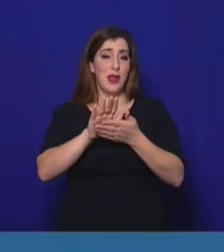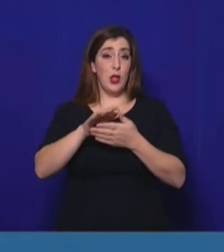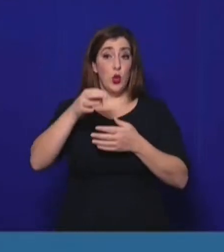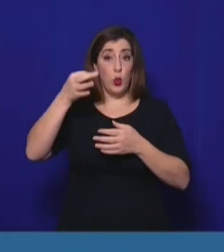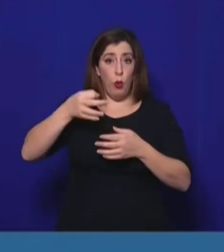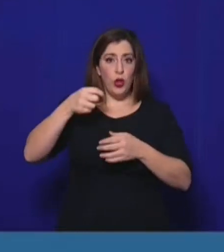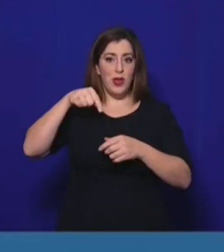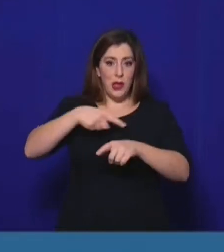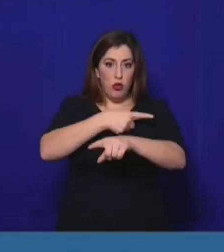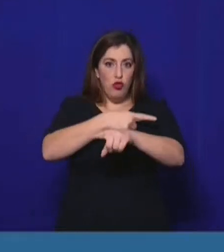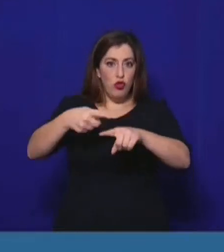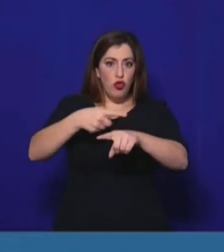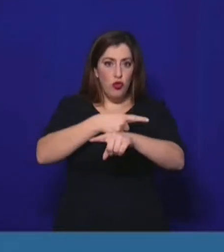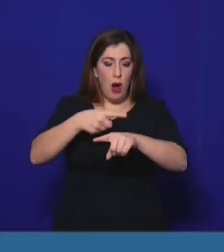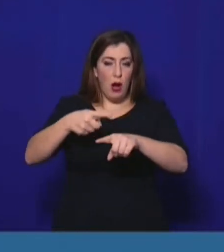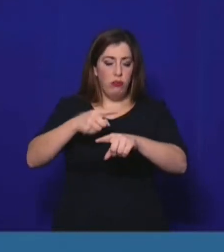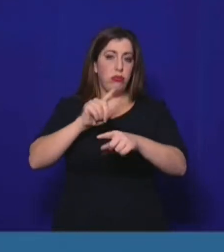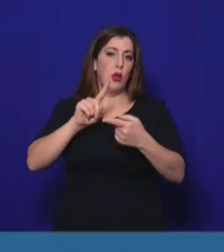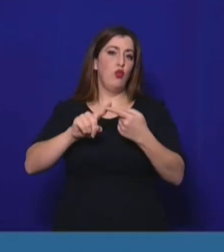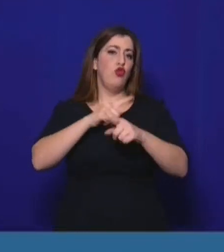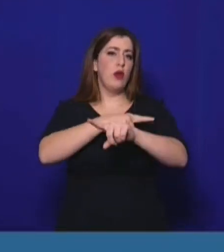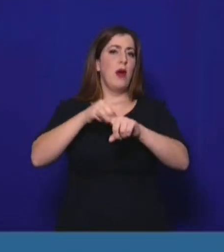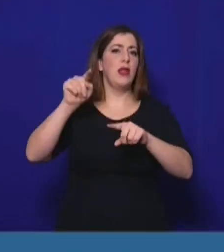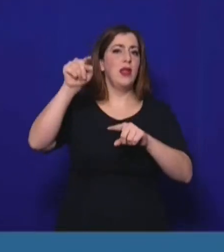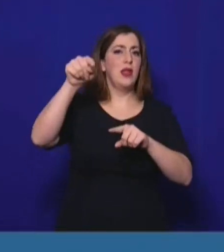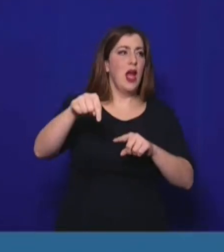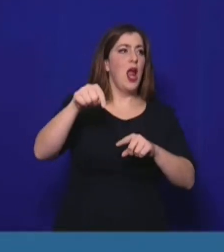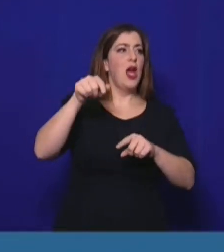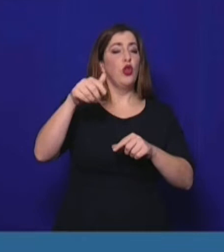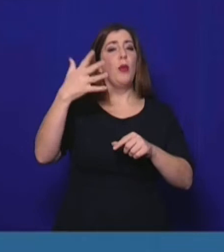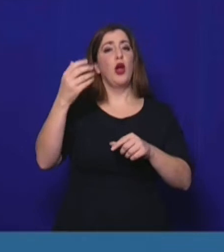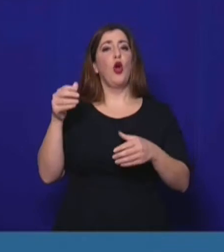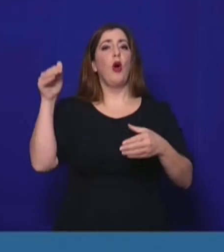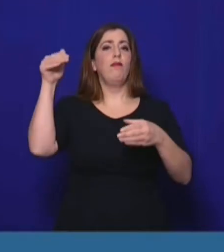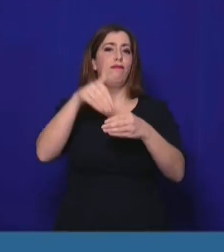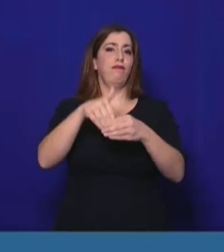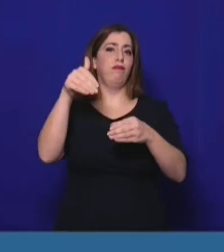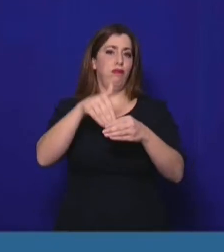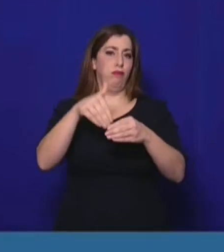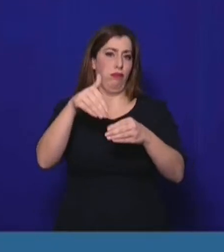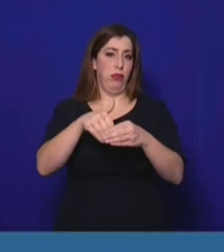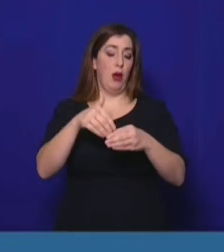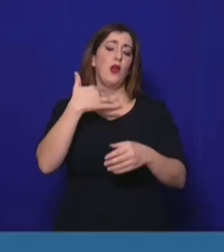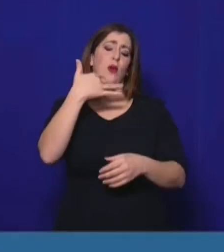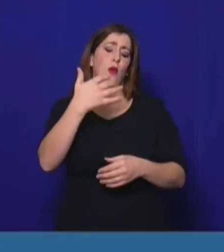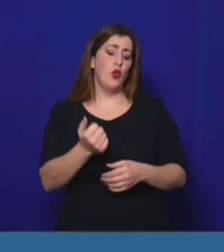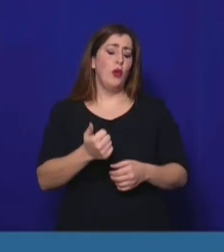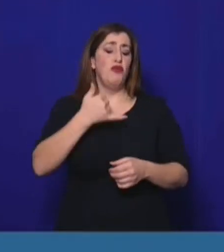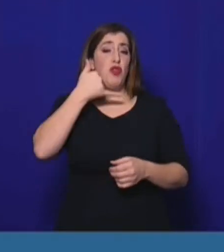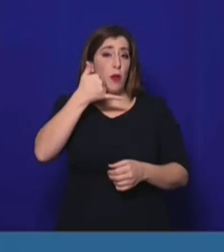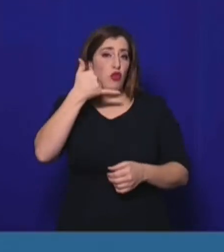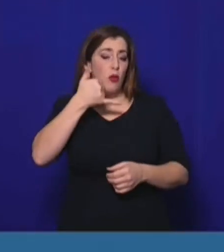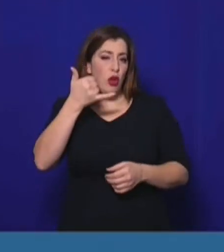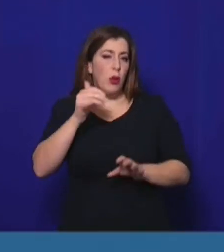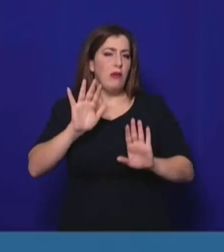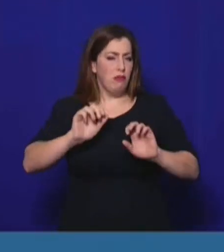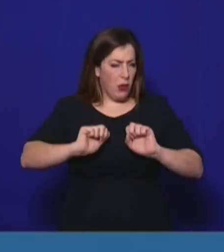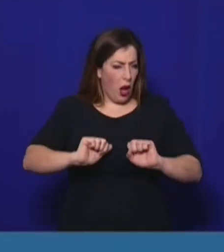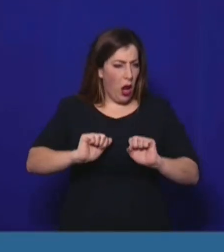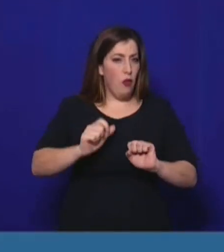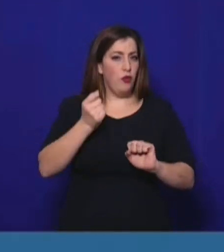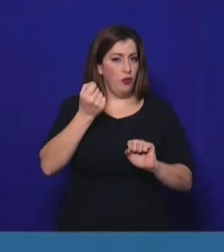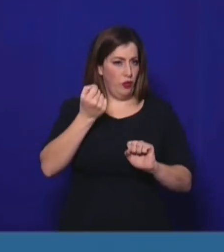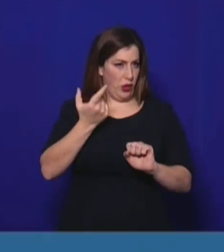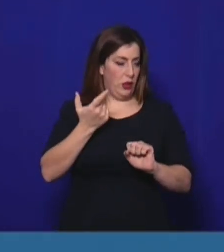din il-ġimgħa li ġejja. Ġifieri stennew ftit m'hemmx għalfejn tibdew iċċemplu minn issa, imma biss